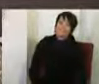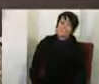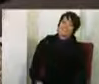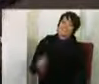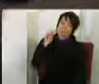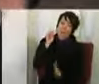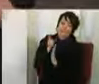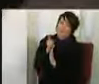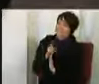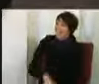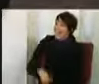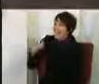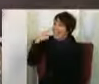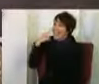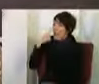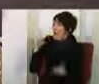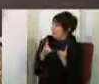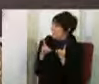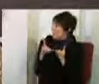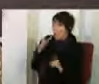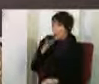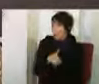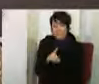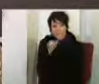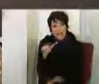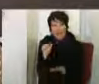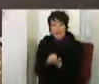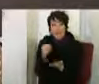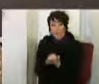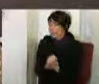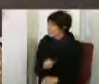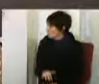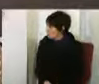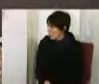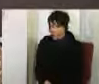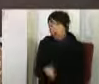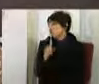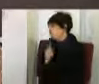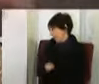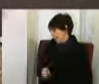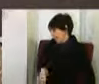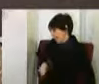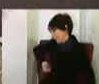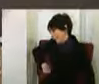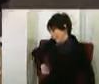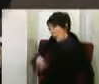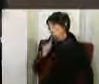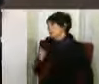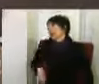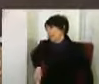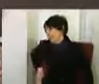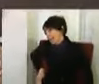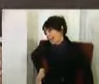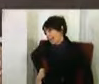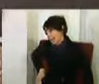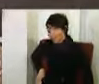moment. And, you know, thinking that I'm dating a woman, it's not impossible. Oh, somebody just said to me, really? So,